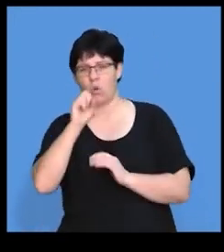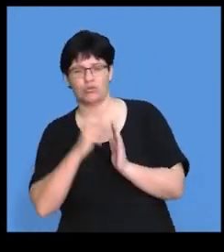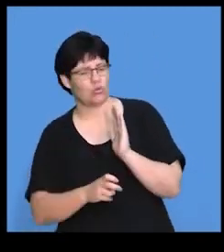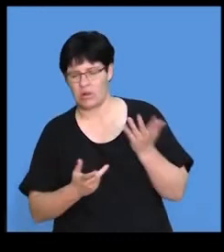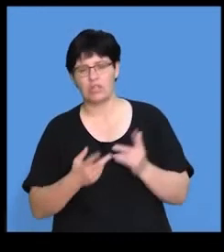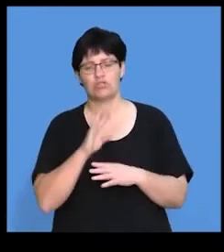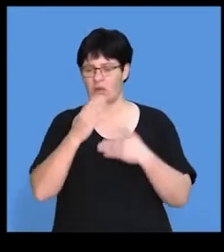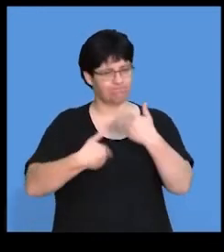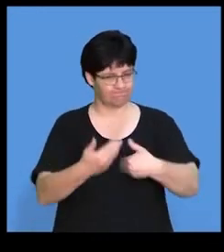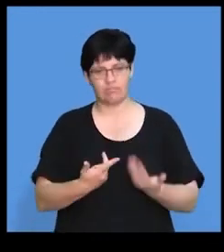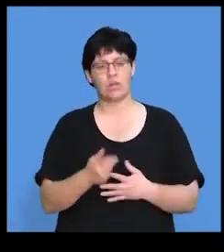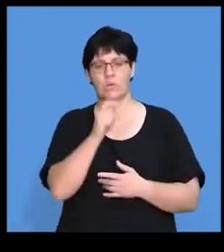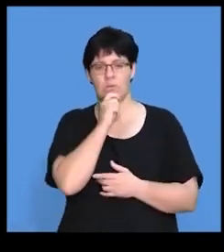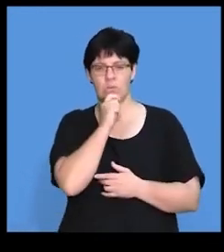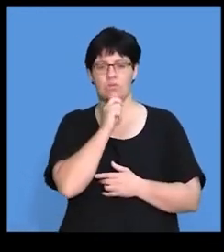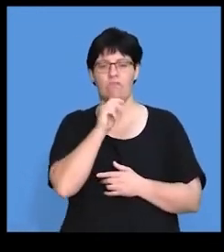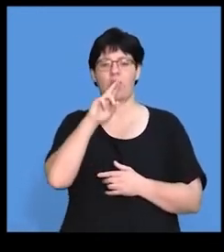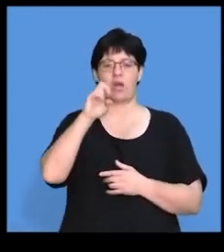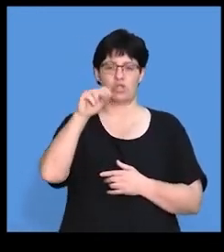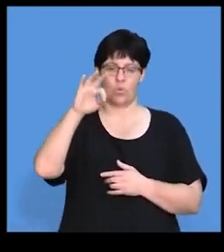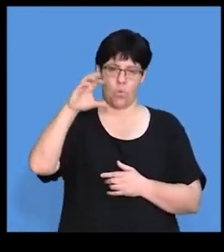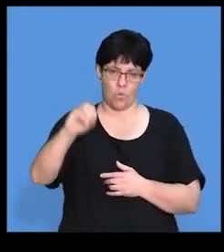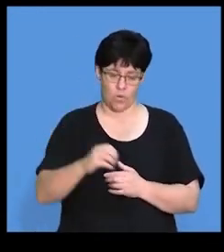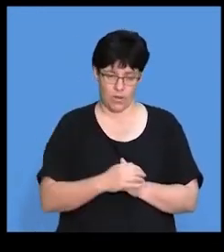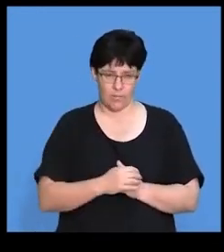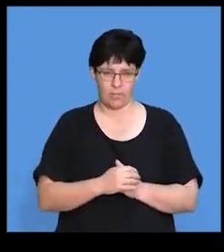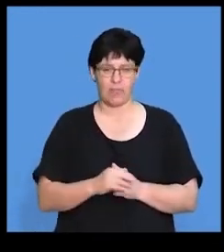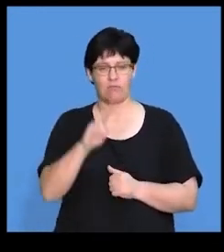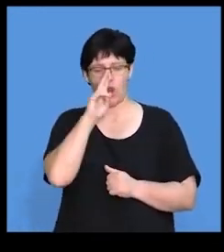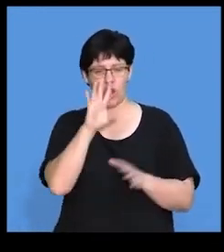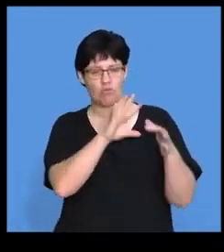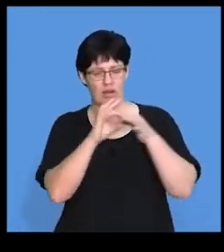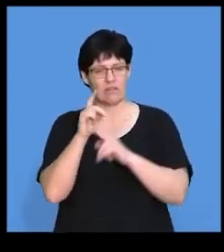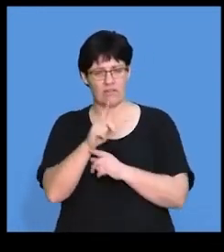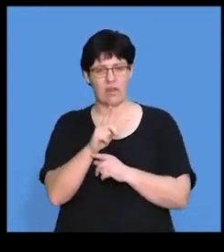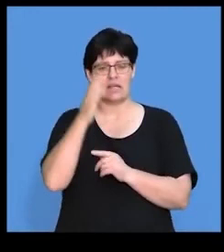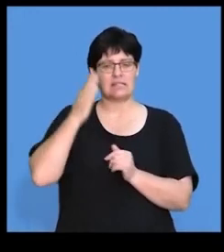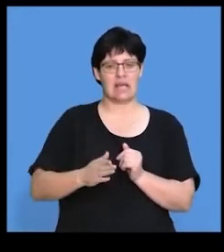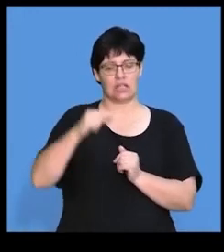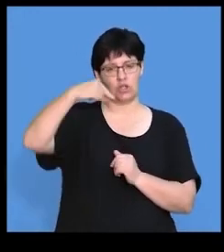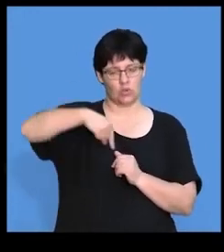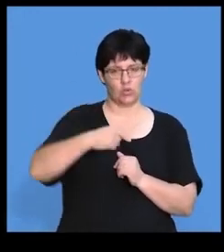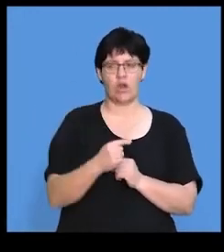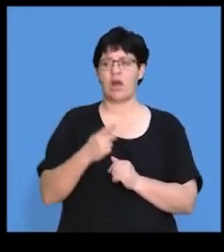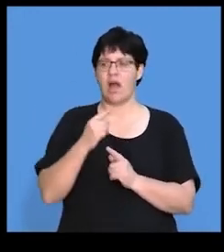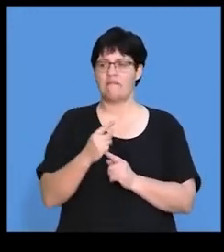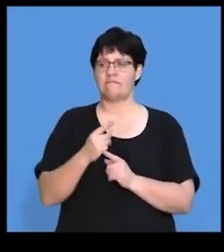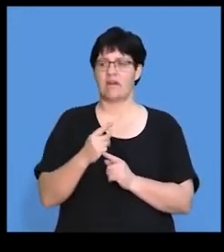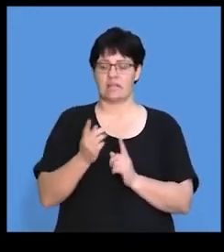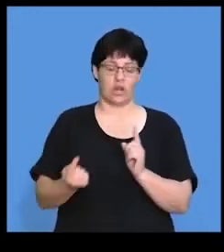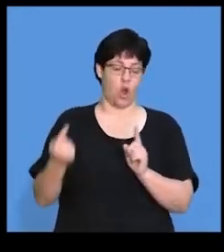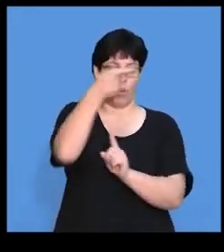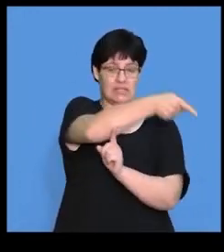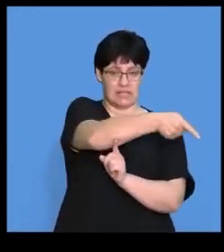anything like that. We can just go ahead and use one of the ratios. So if we look relative to side q, we're working with the